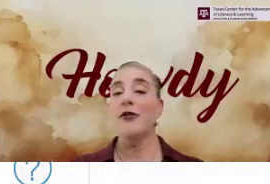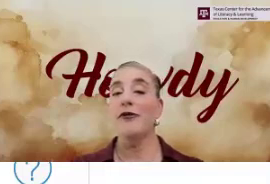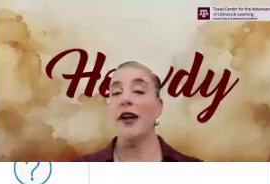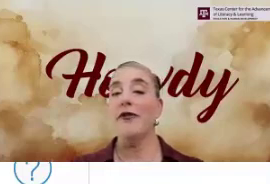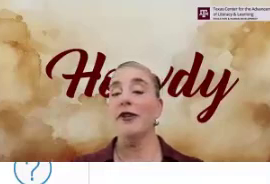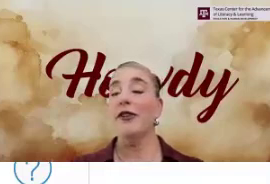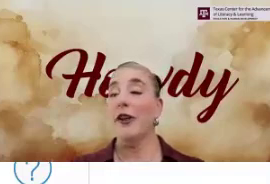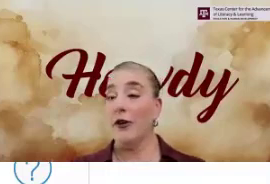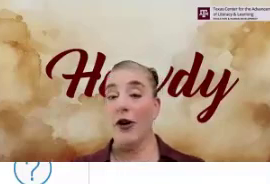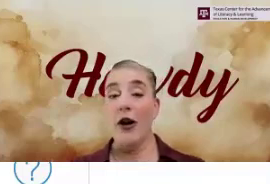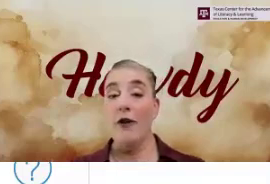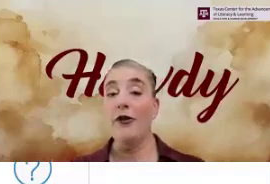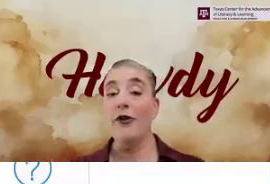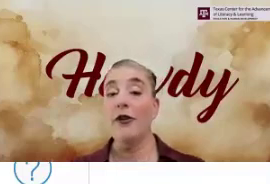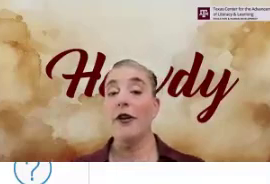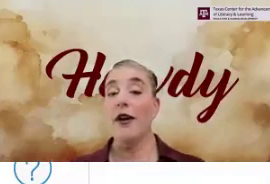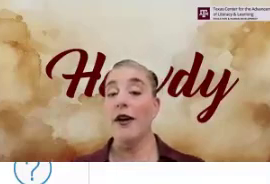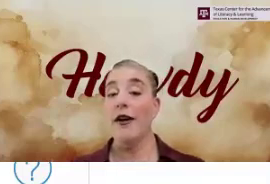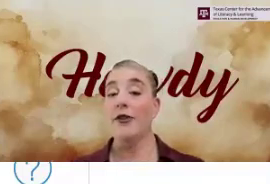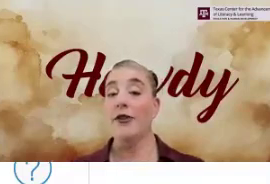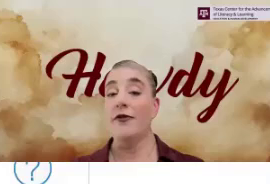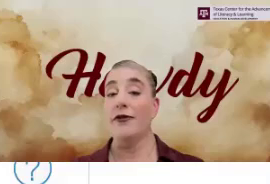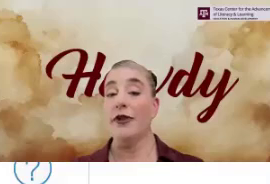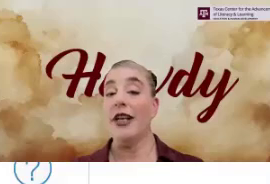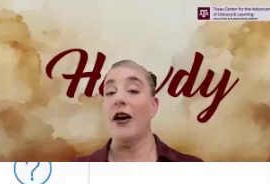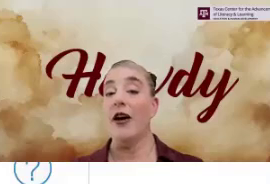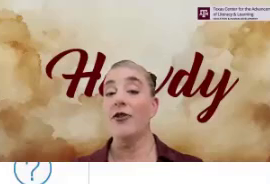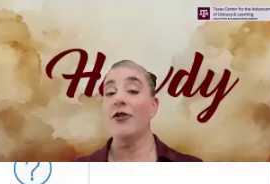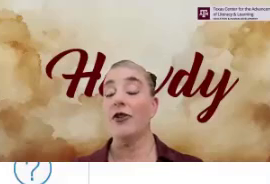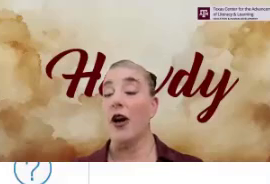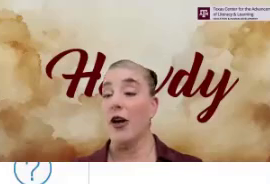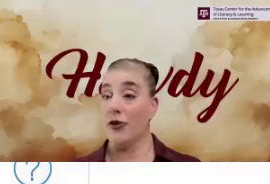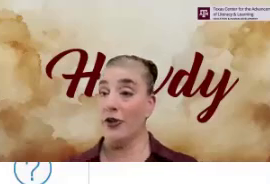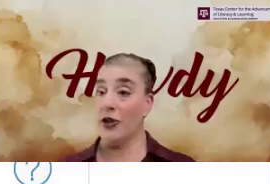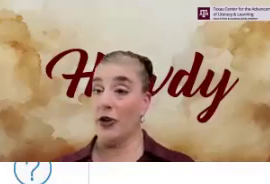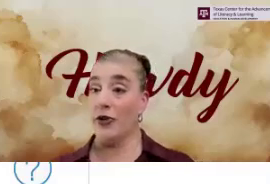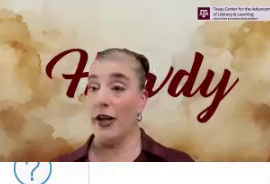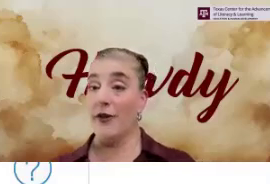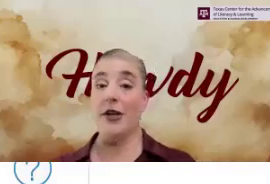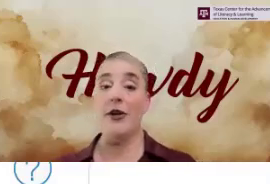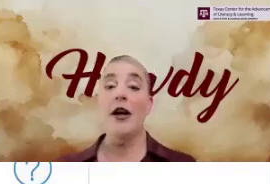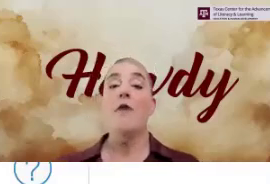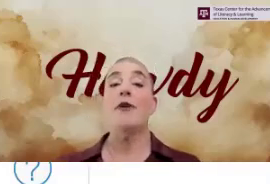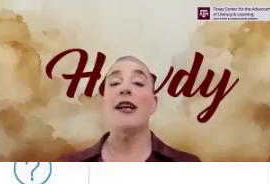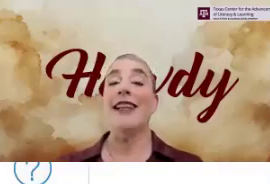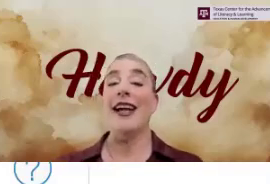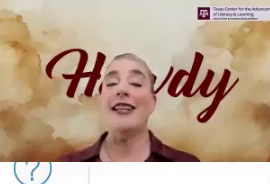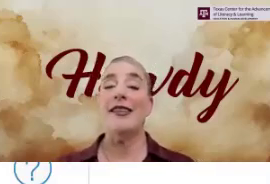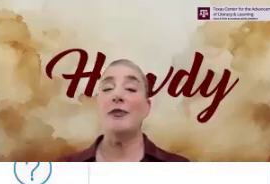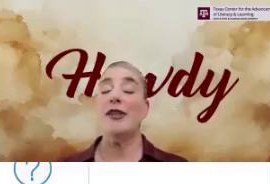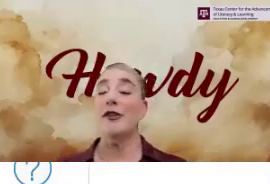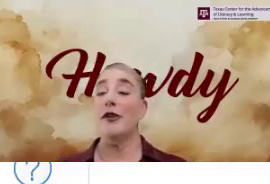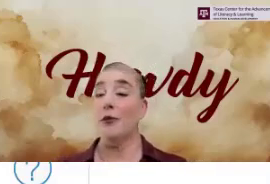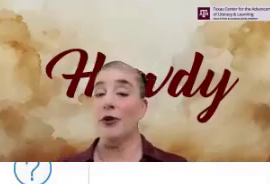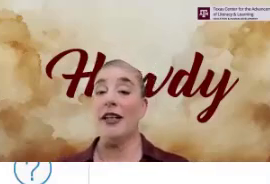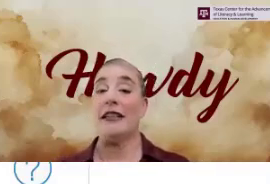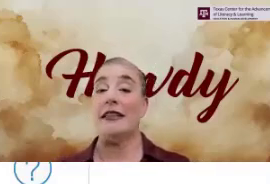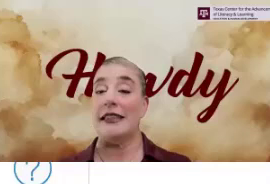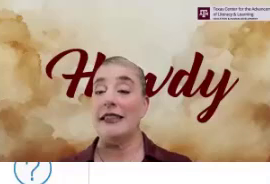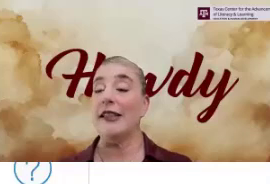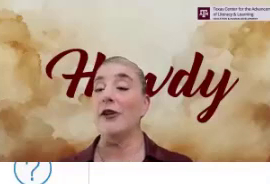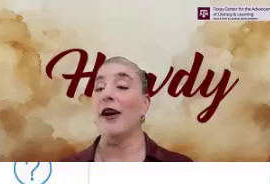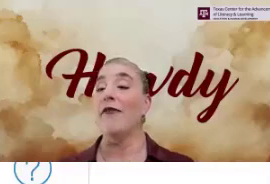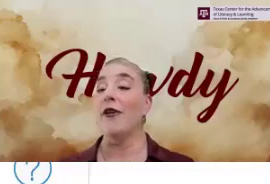These are my two favorites. There are other free contrast checkers out there, but I like these because they're